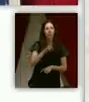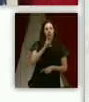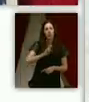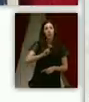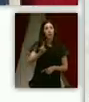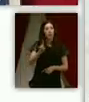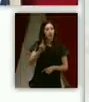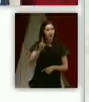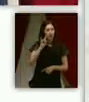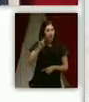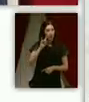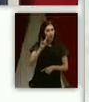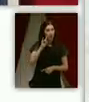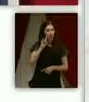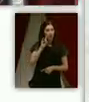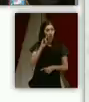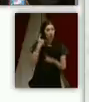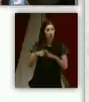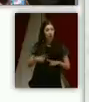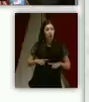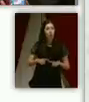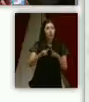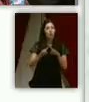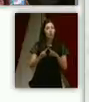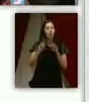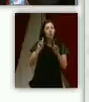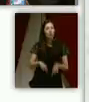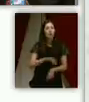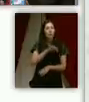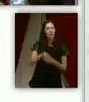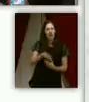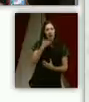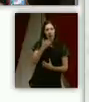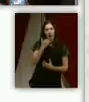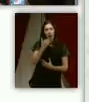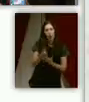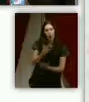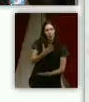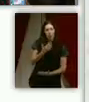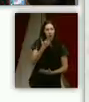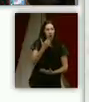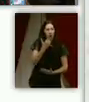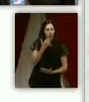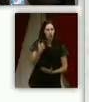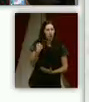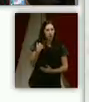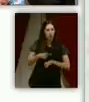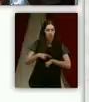in your mailbox. You might receive also a sound alert and a light alert.